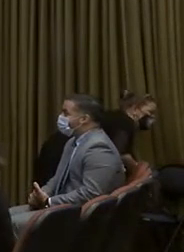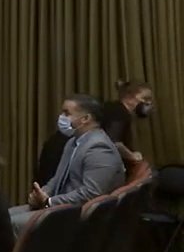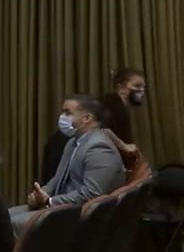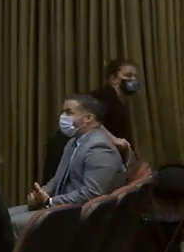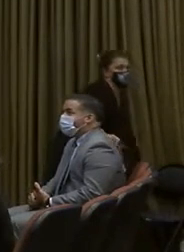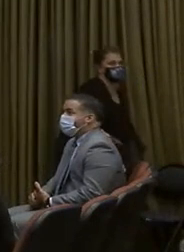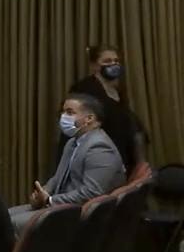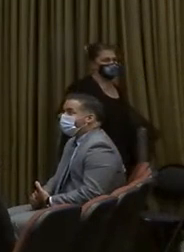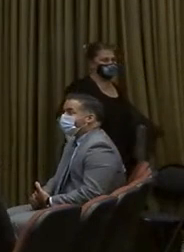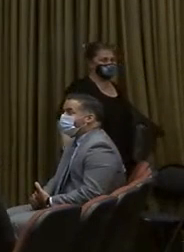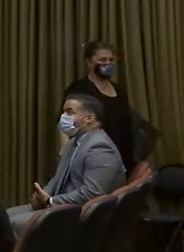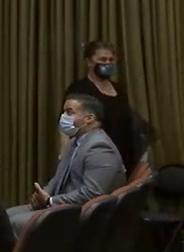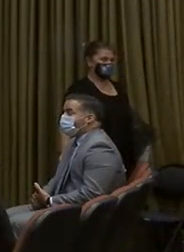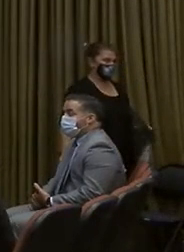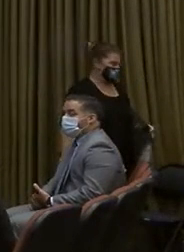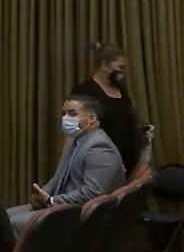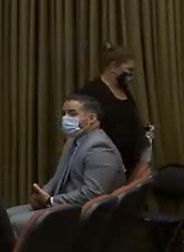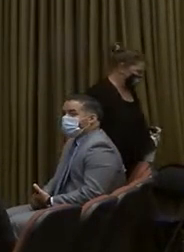the group?